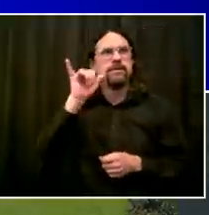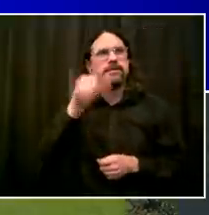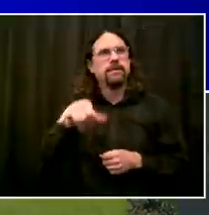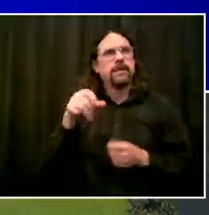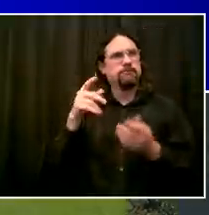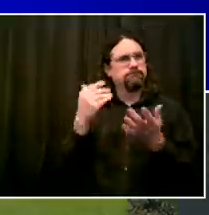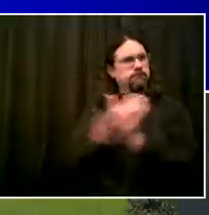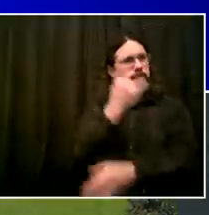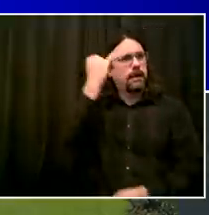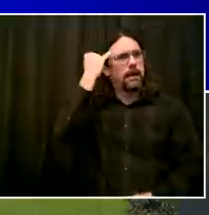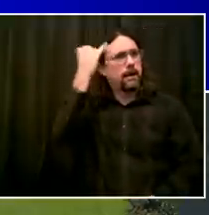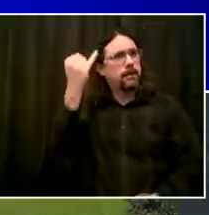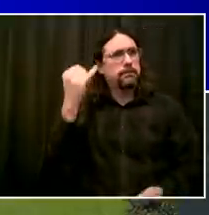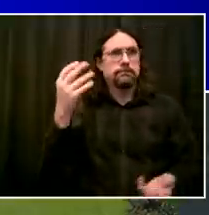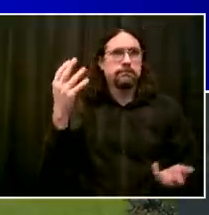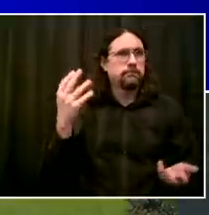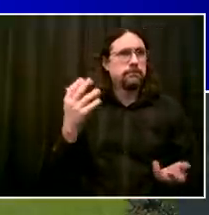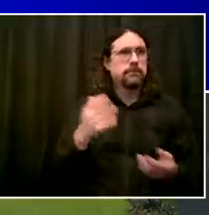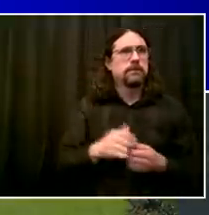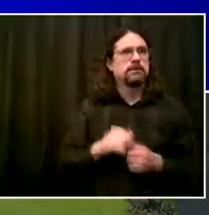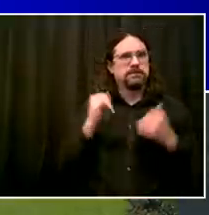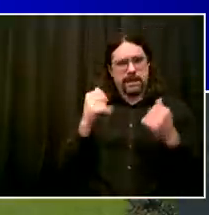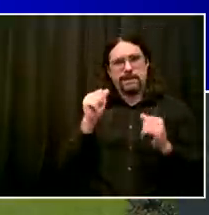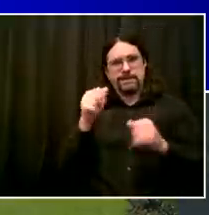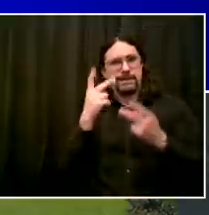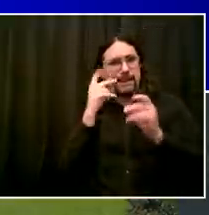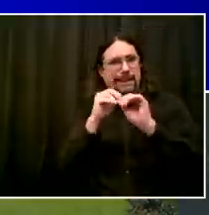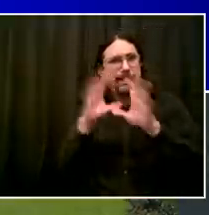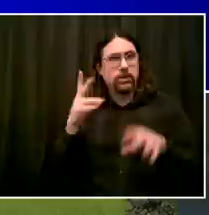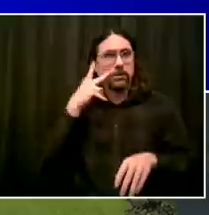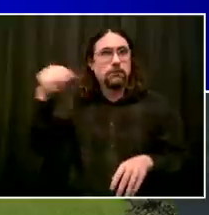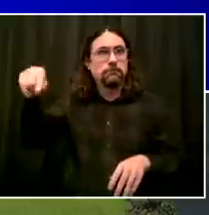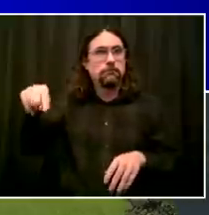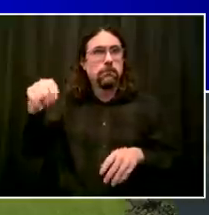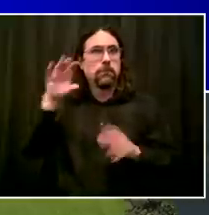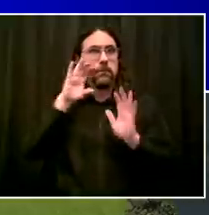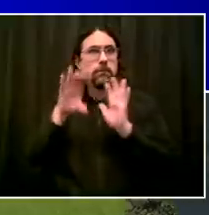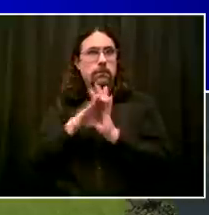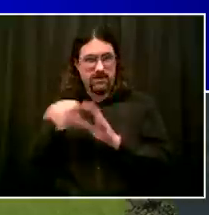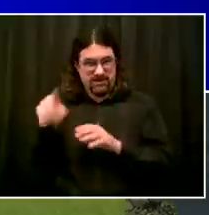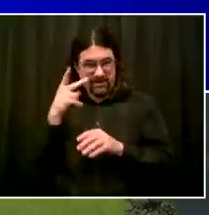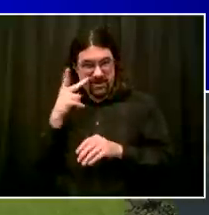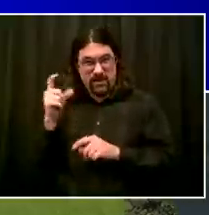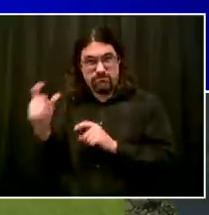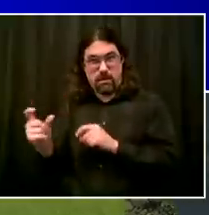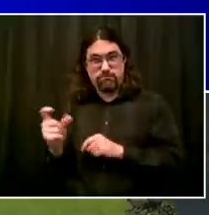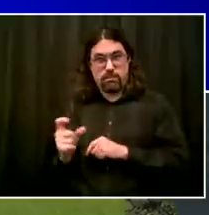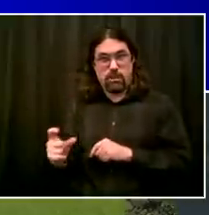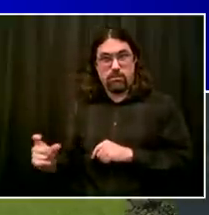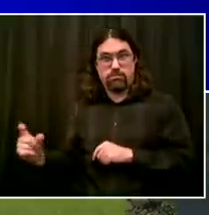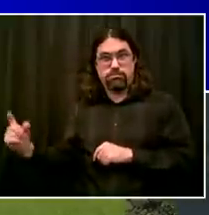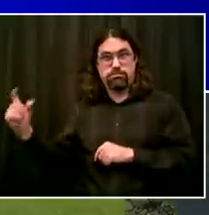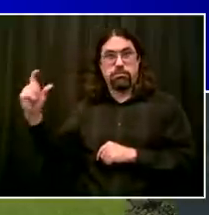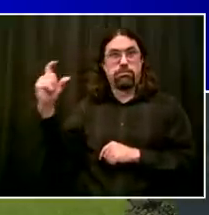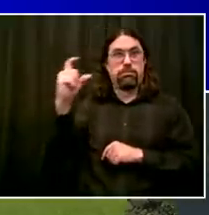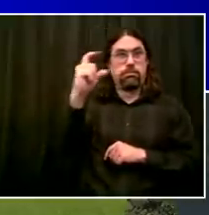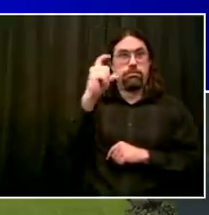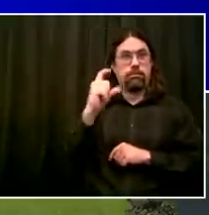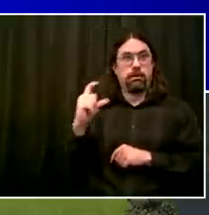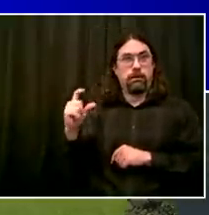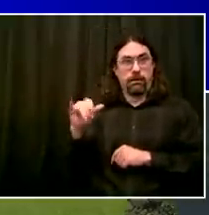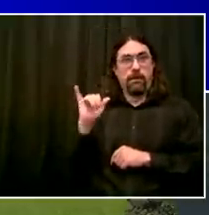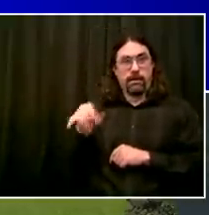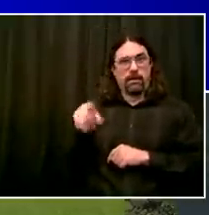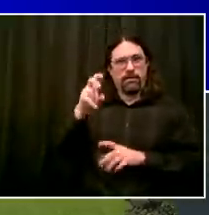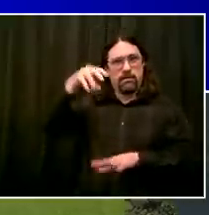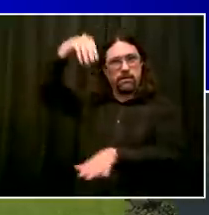distance. This is something that, as you can see right there, that's a live action shot. That worked. And we want